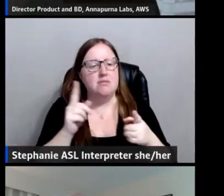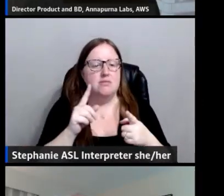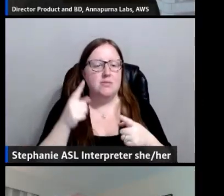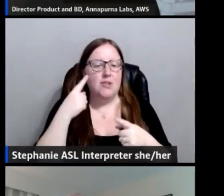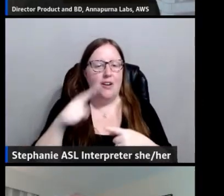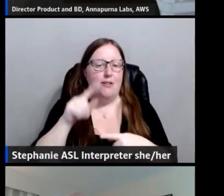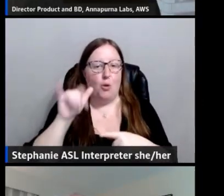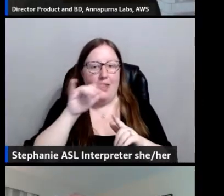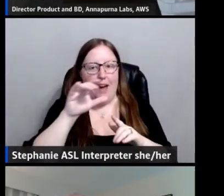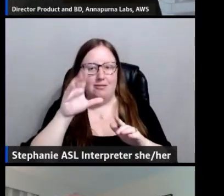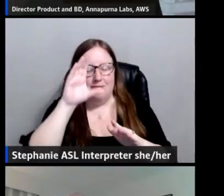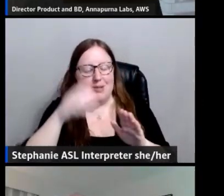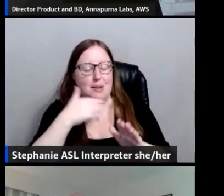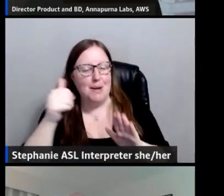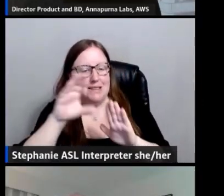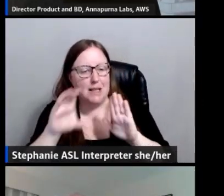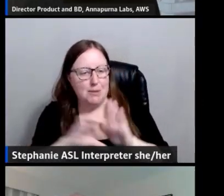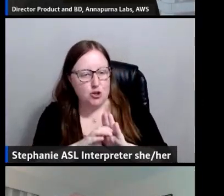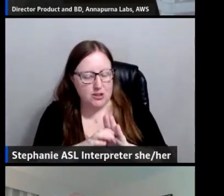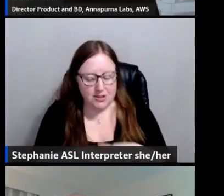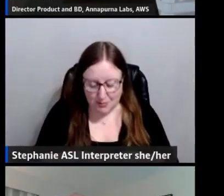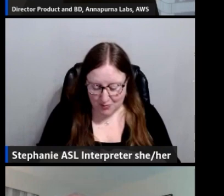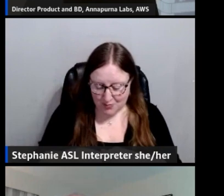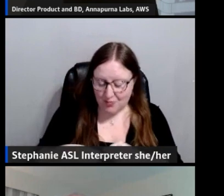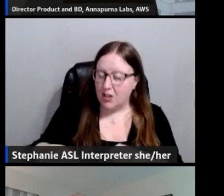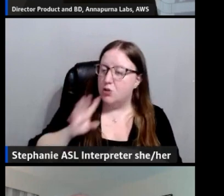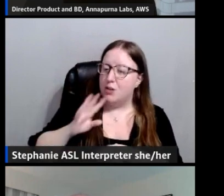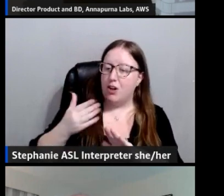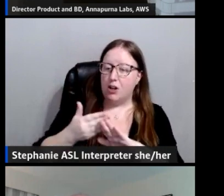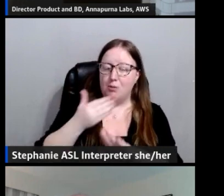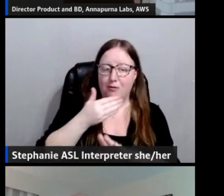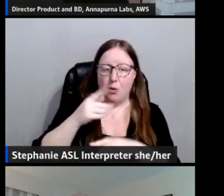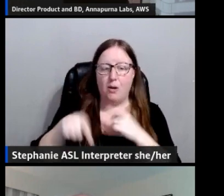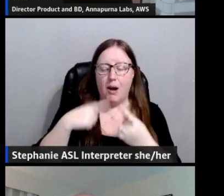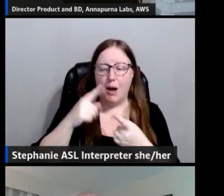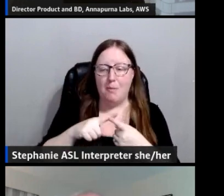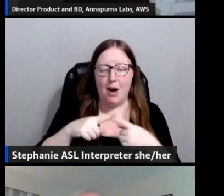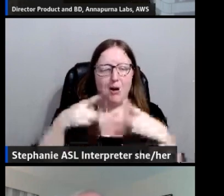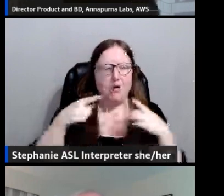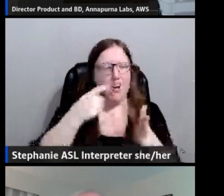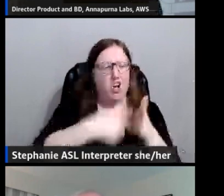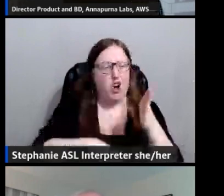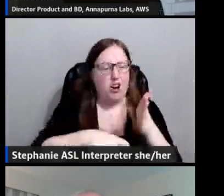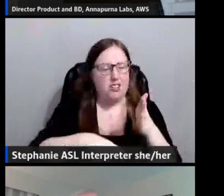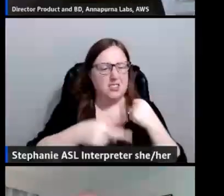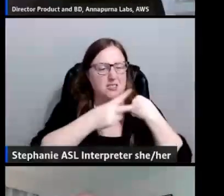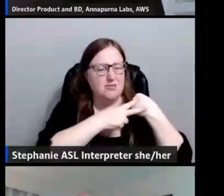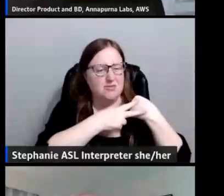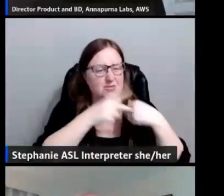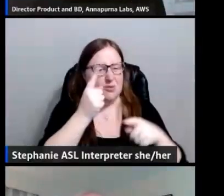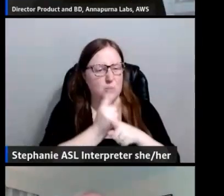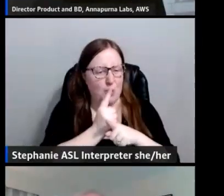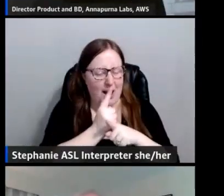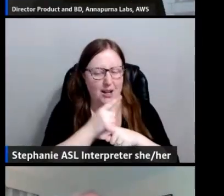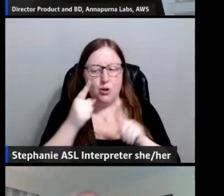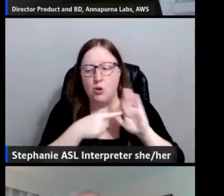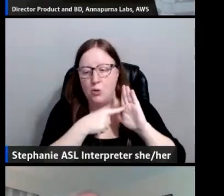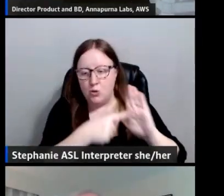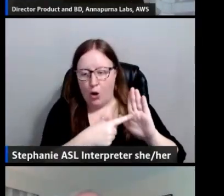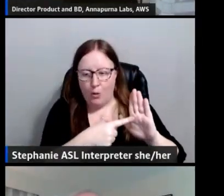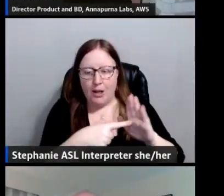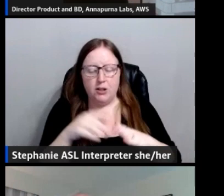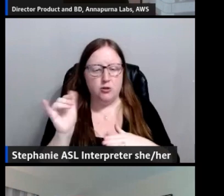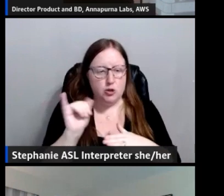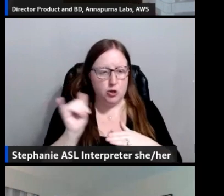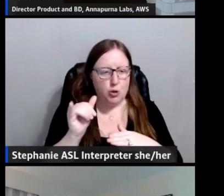task. So we talked earlier about the cost efficiencies, right? Yes. And you were showing us the examples of